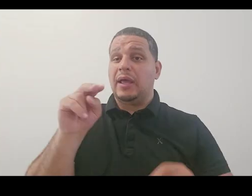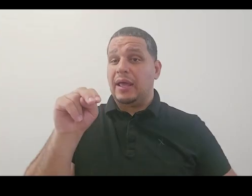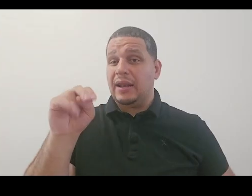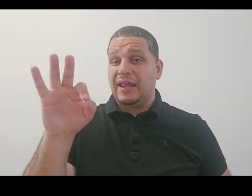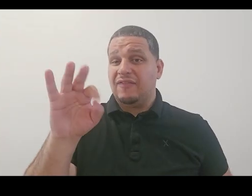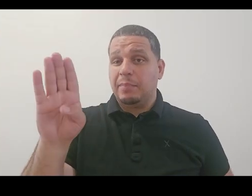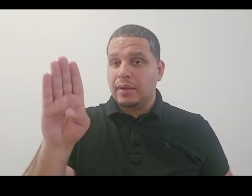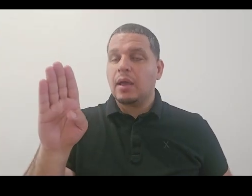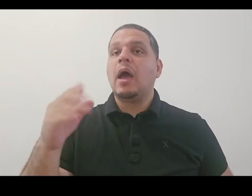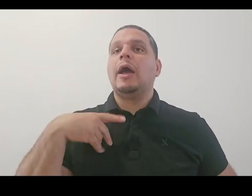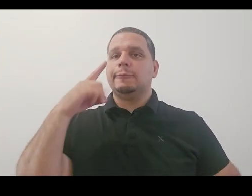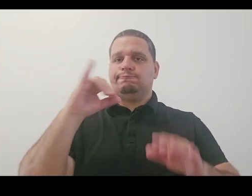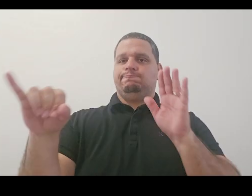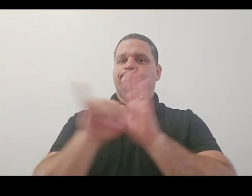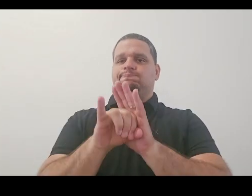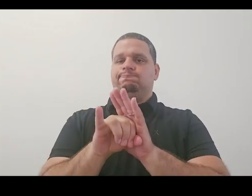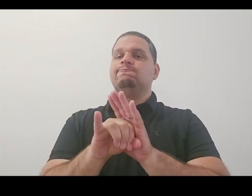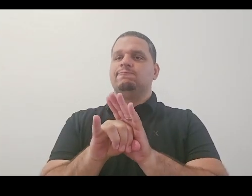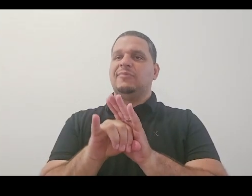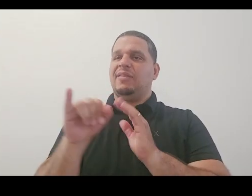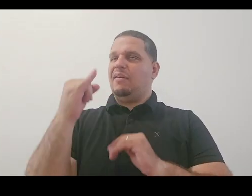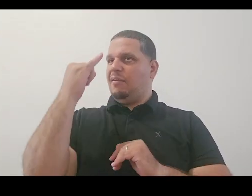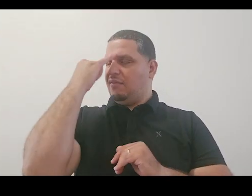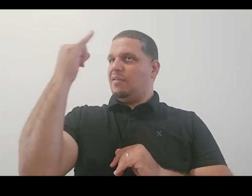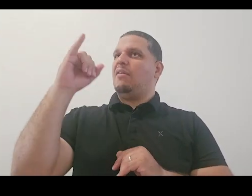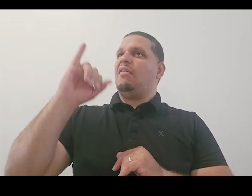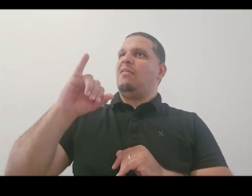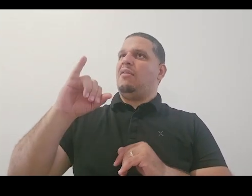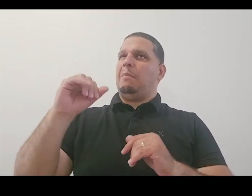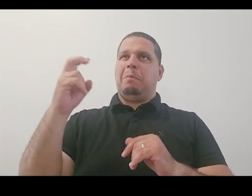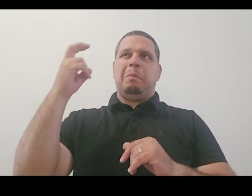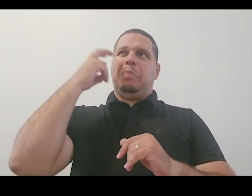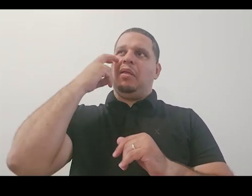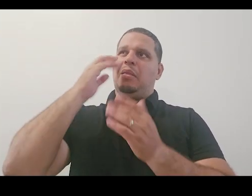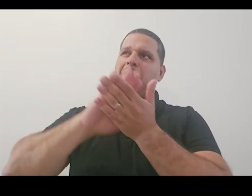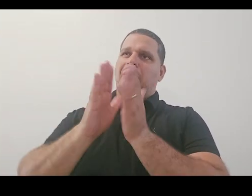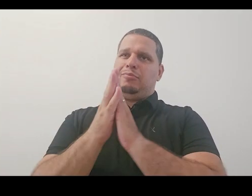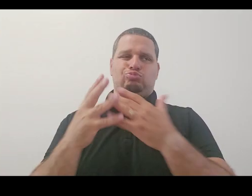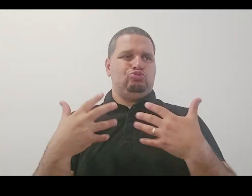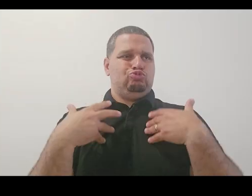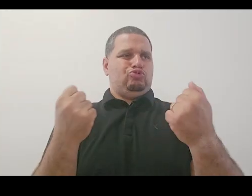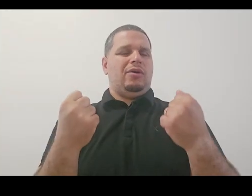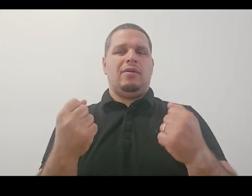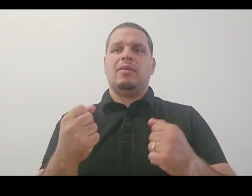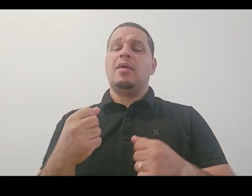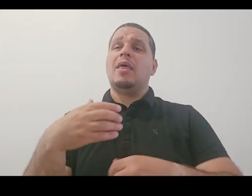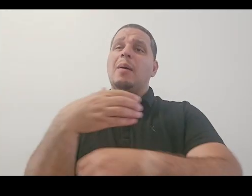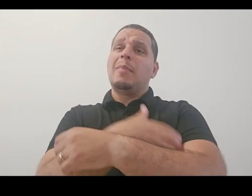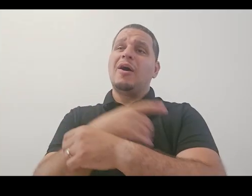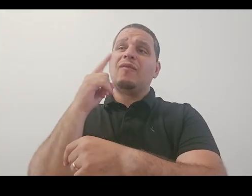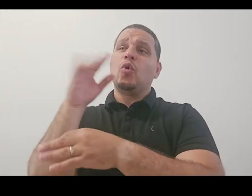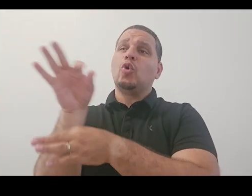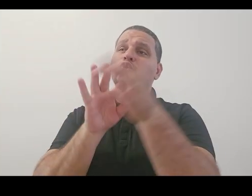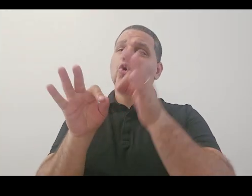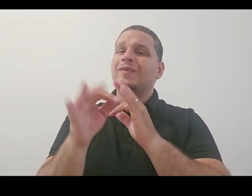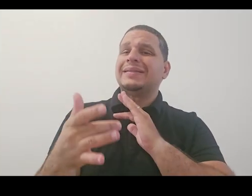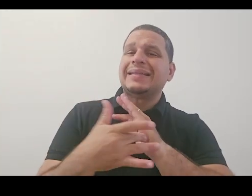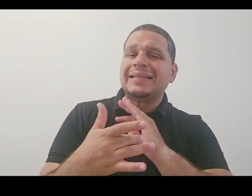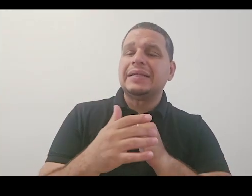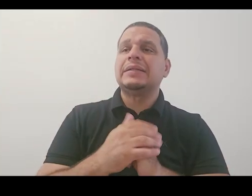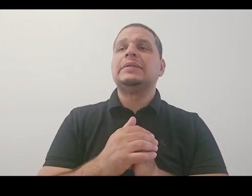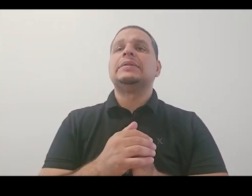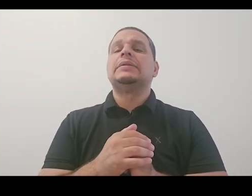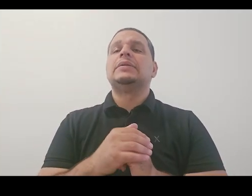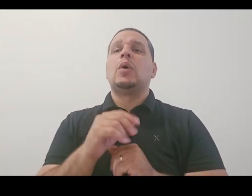really identified strongly and quickly with this idea of blindness as strength and the power of alternative techniques